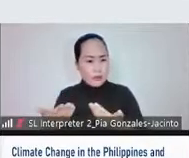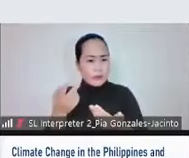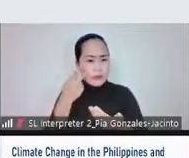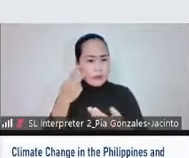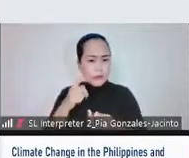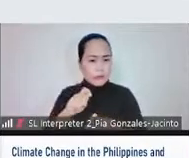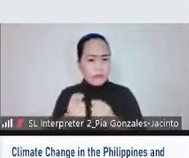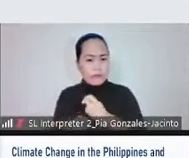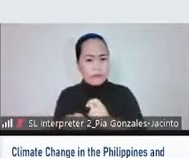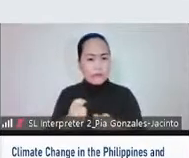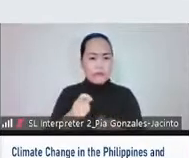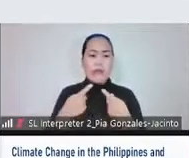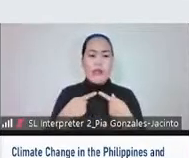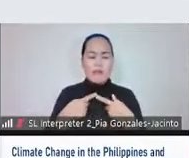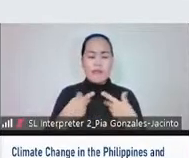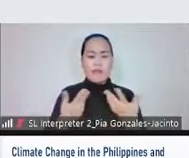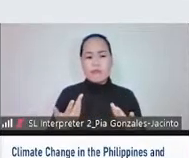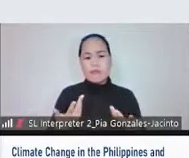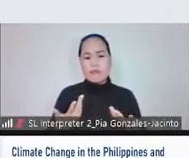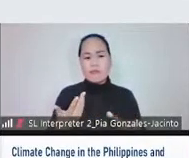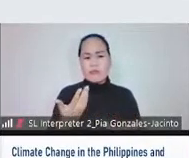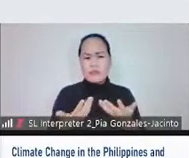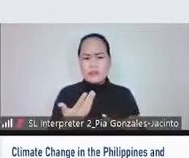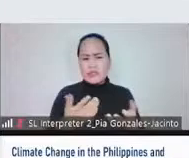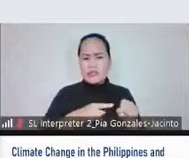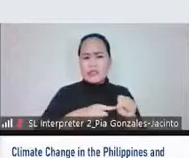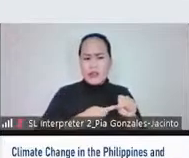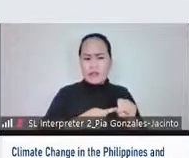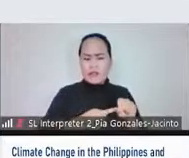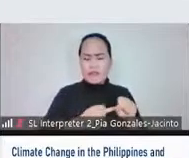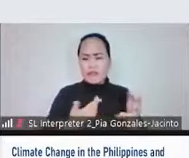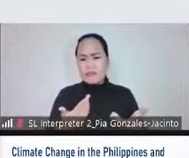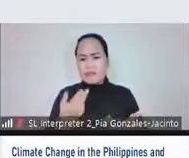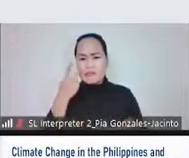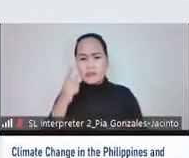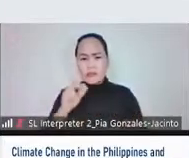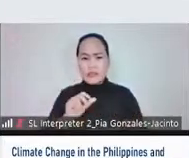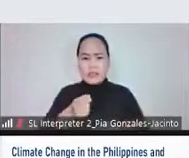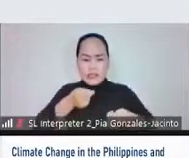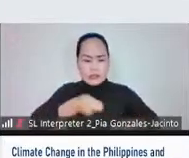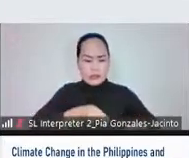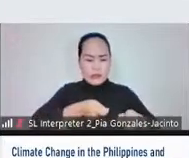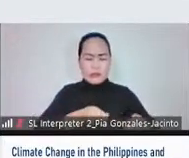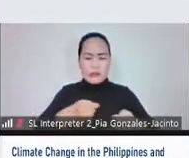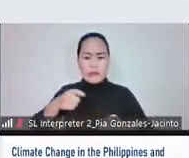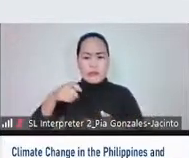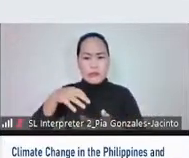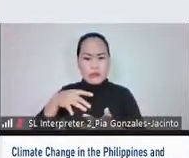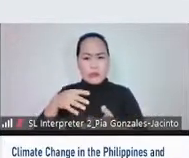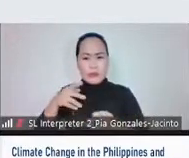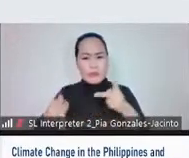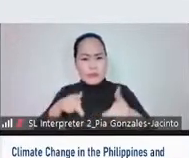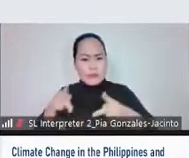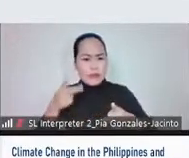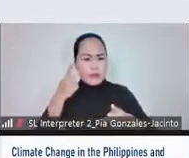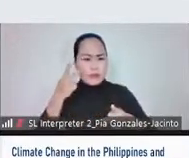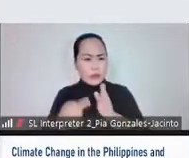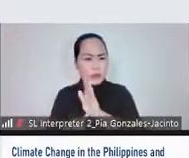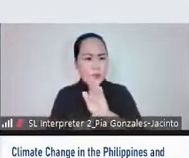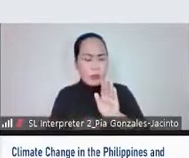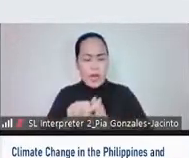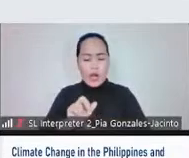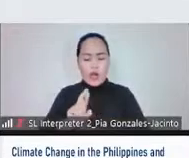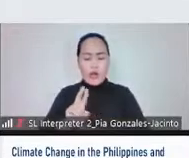We have probably just begun to find the archaeological remains of these people in places such as the Kalinga site and the Arubo site, where